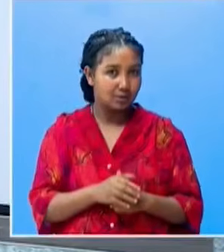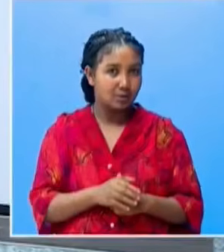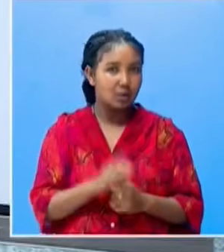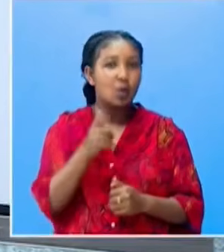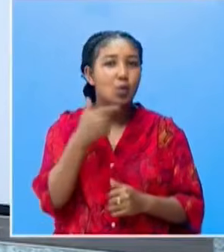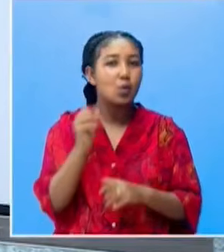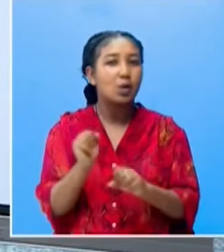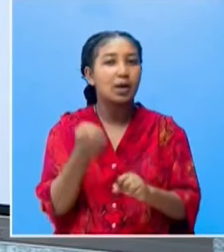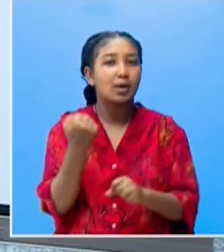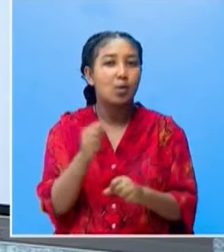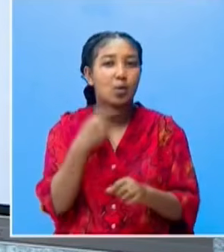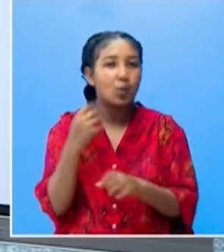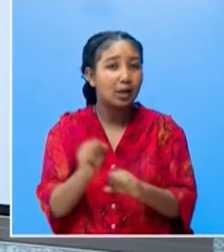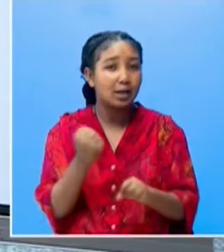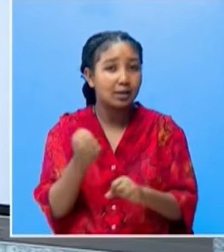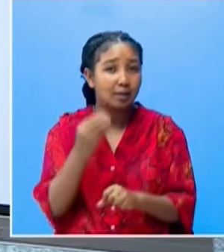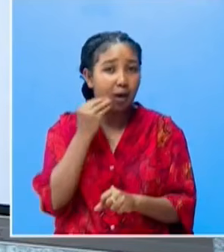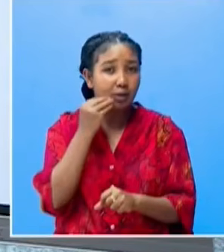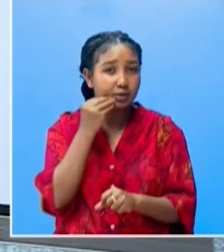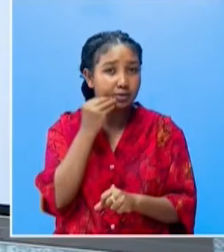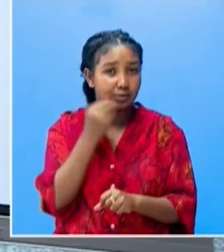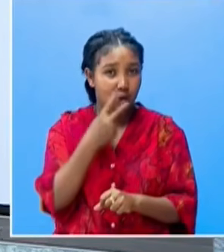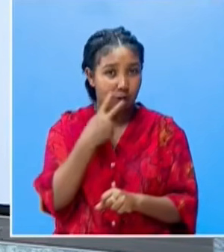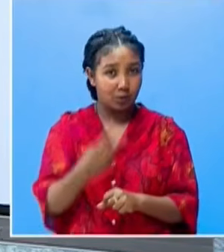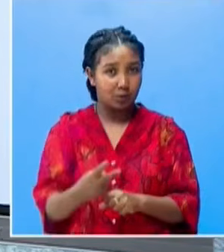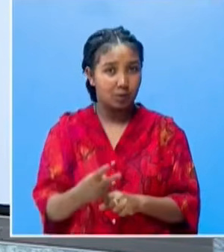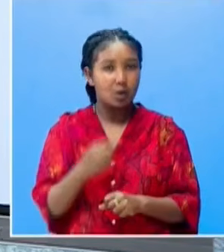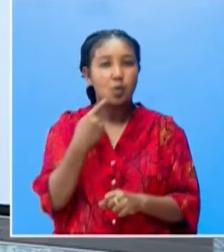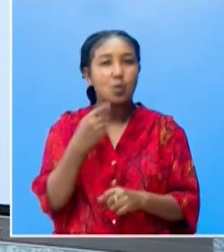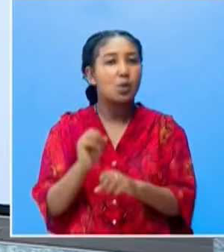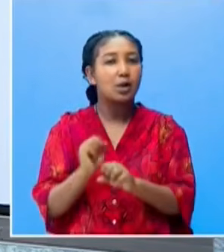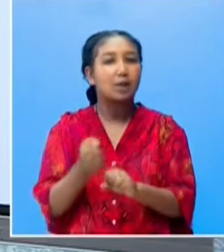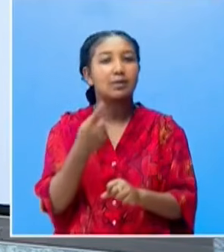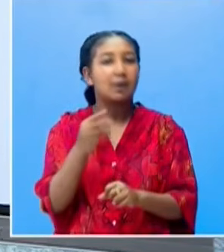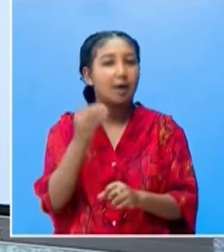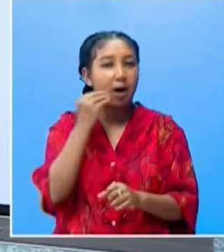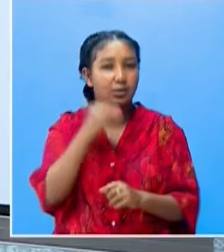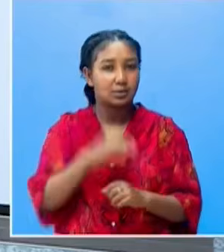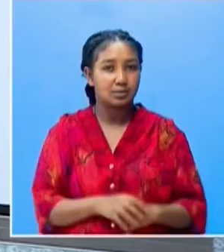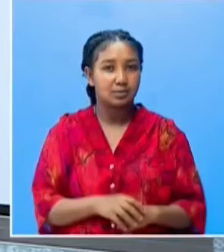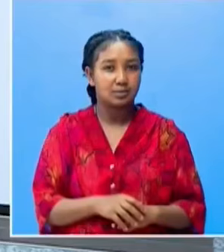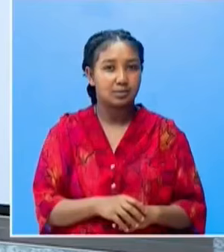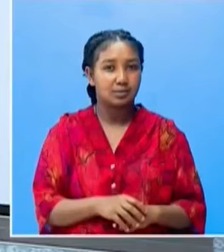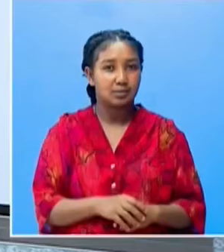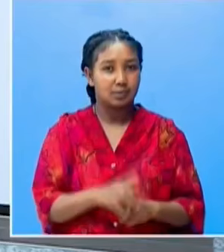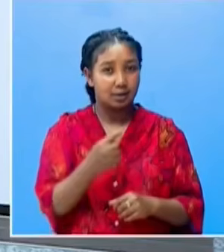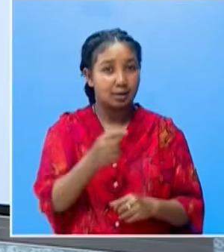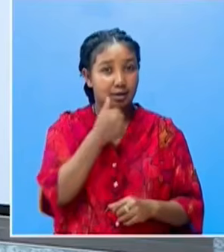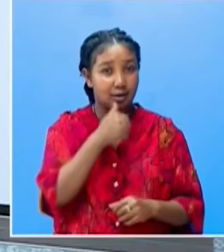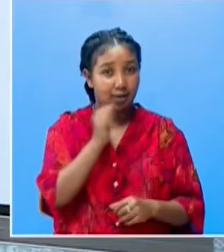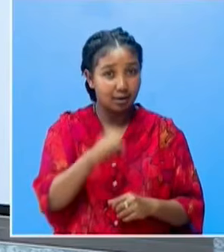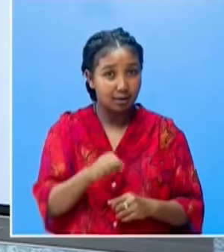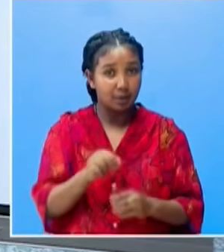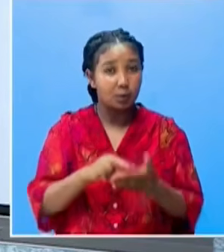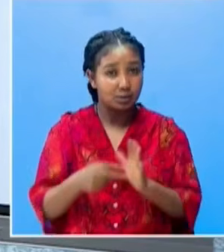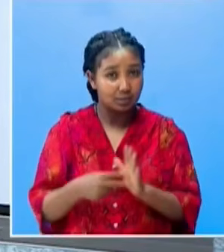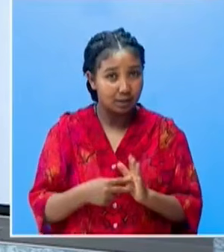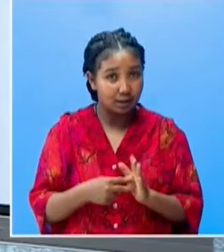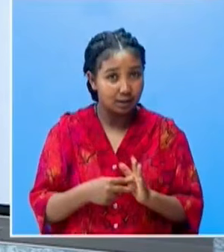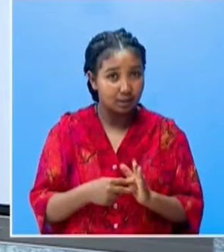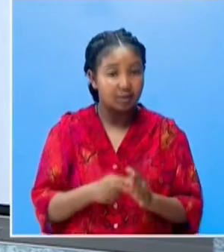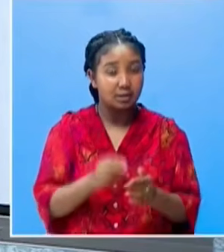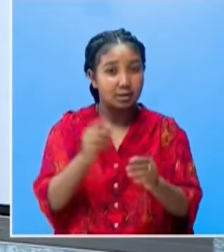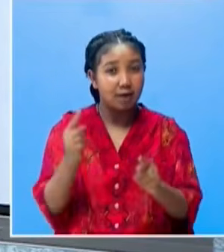Who cleans the house? Now look, who cleans the house? The girl, which means